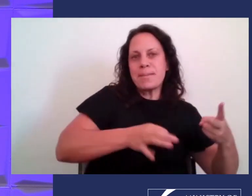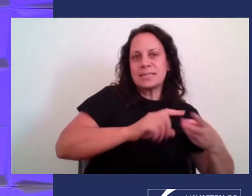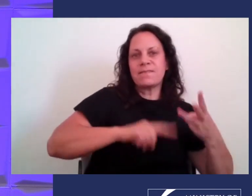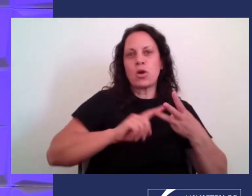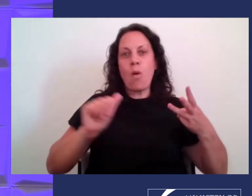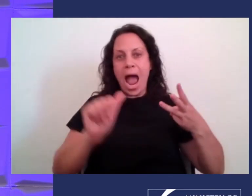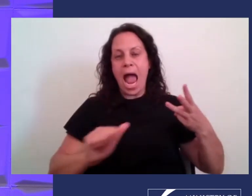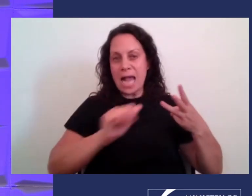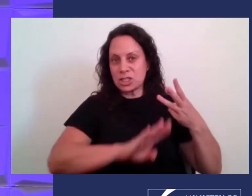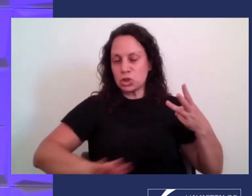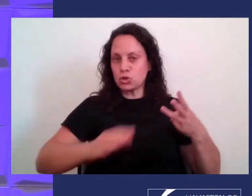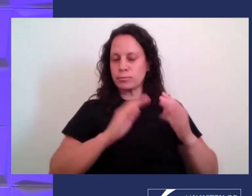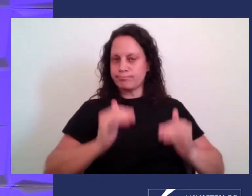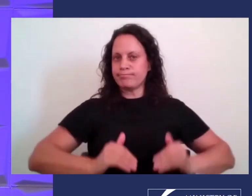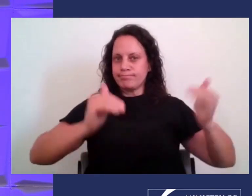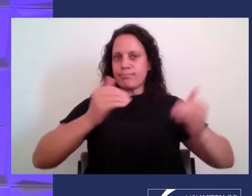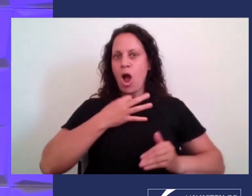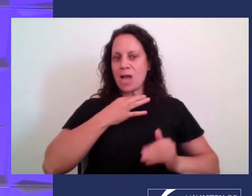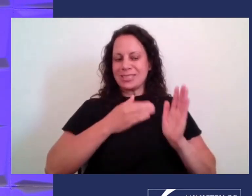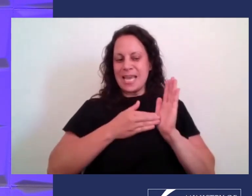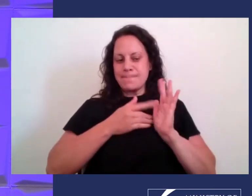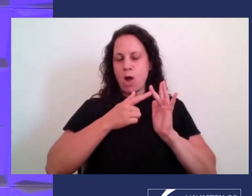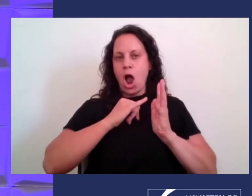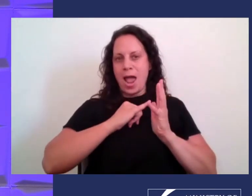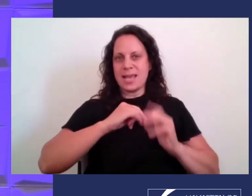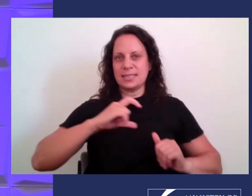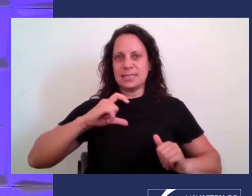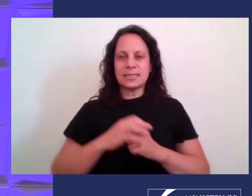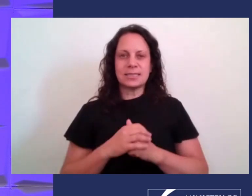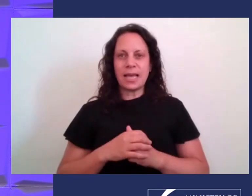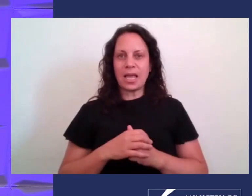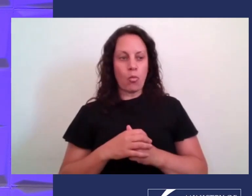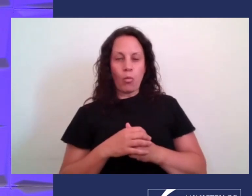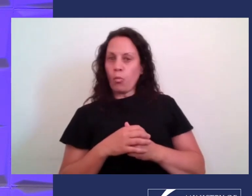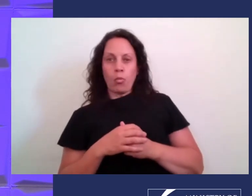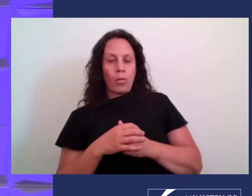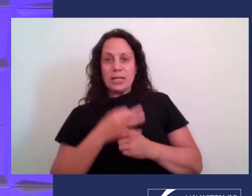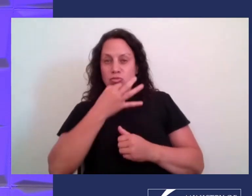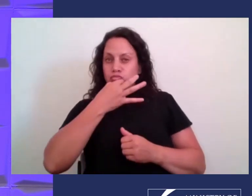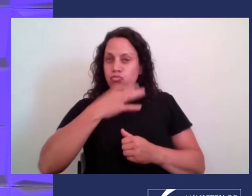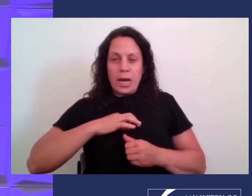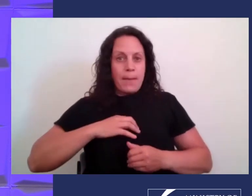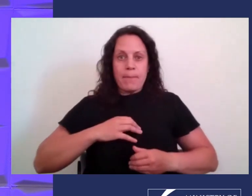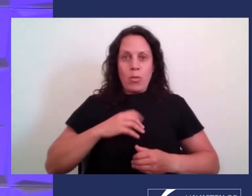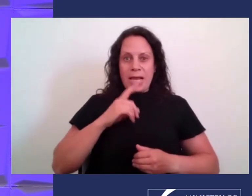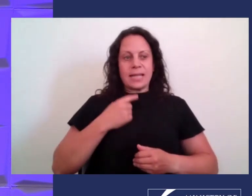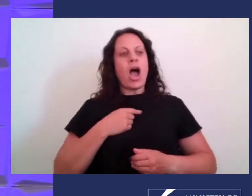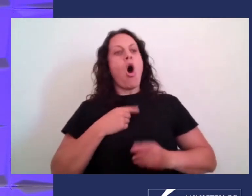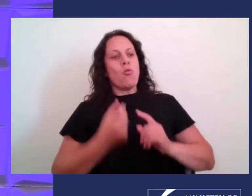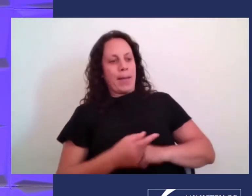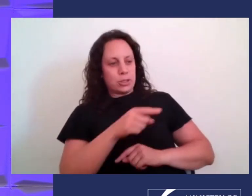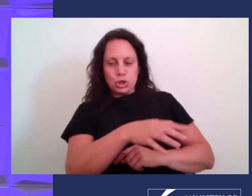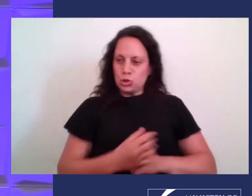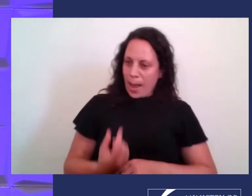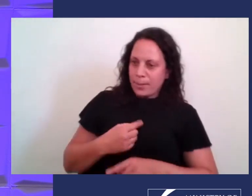higher risk of MISC. So even though it's rare, we can't predict who it's going to happen to. It can happen to really healthy children. Now, I'm not